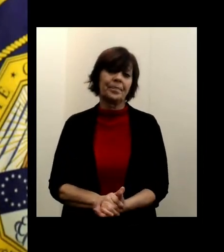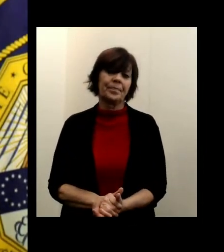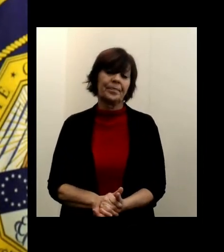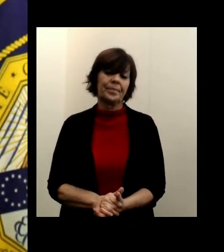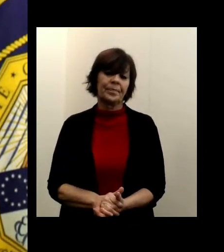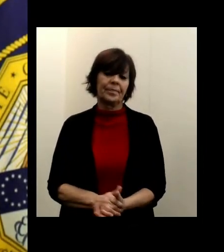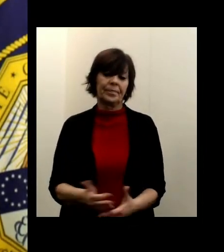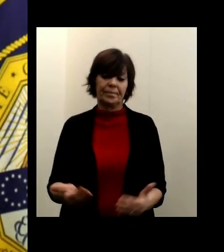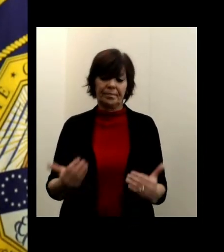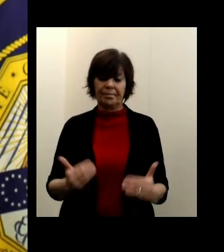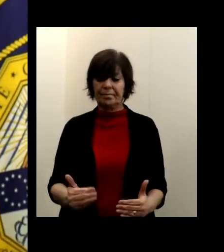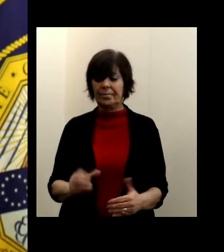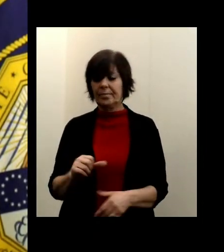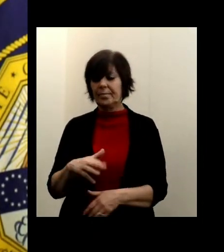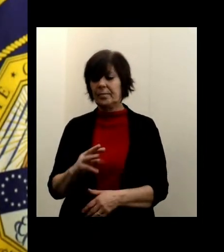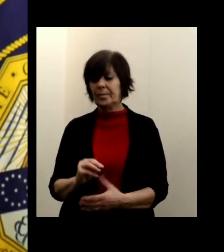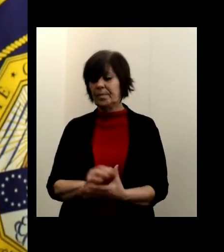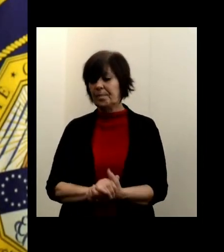Spectrum News?